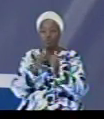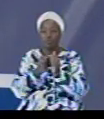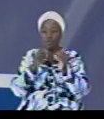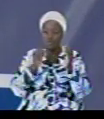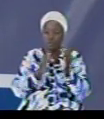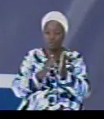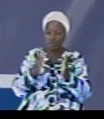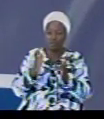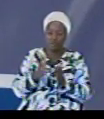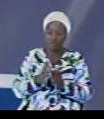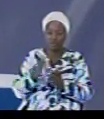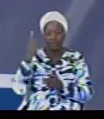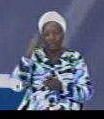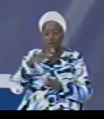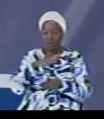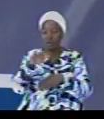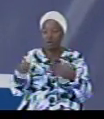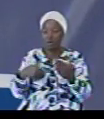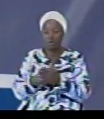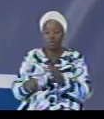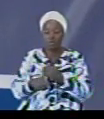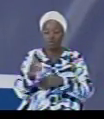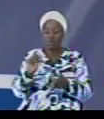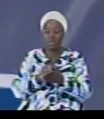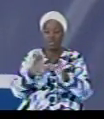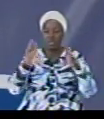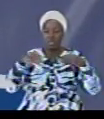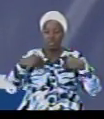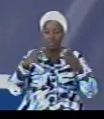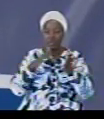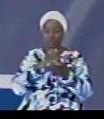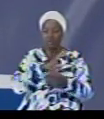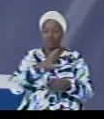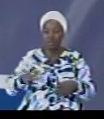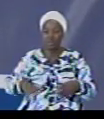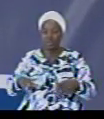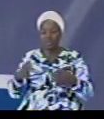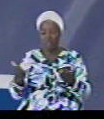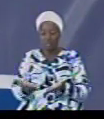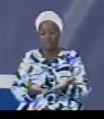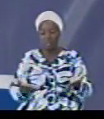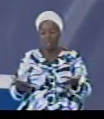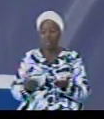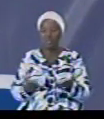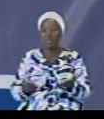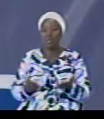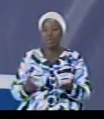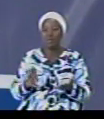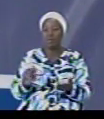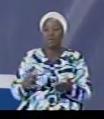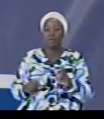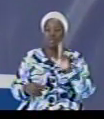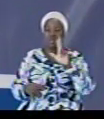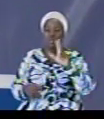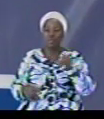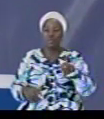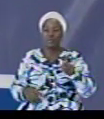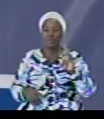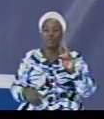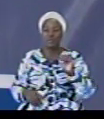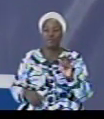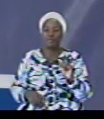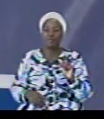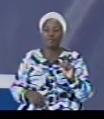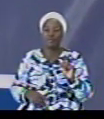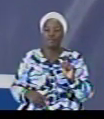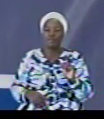lives to Jesus tomorrow here, by 3 p.m.